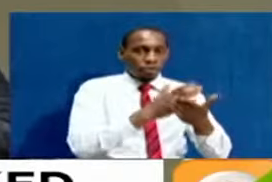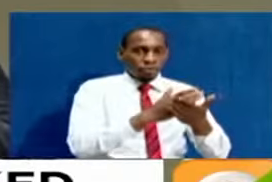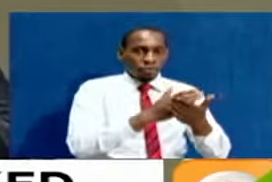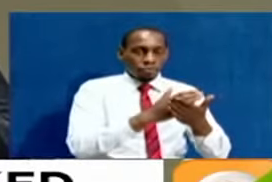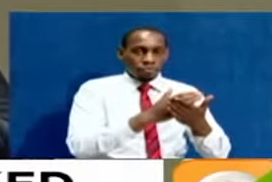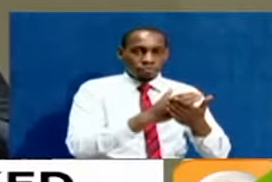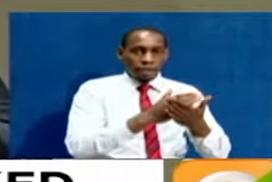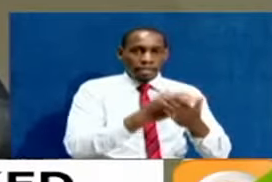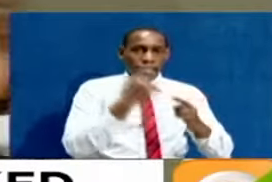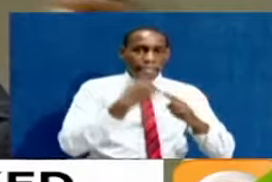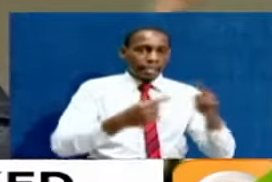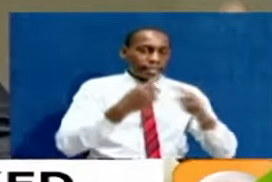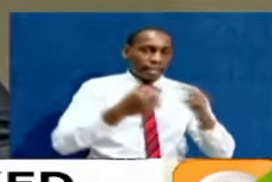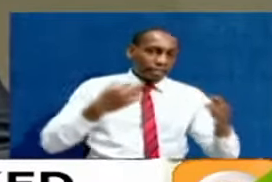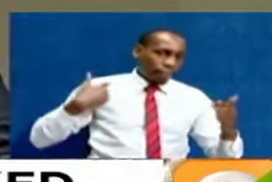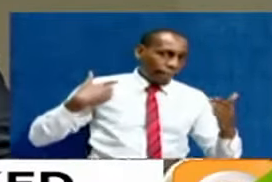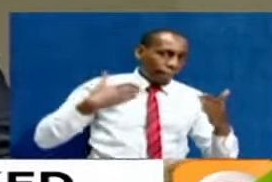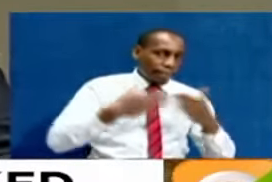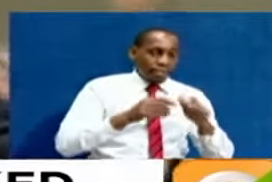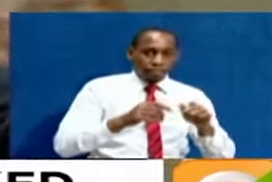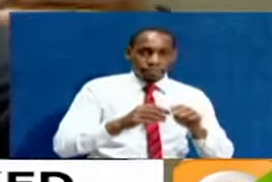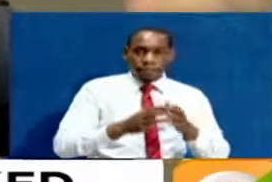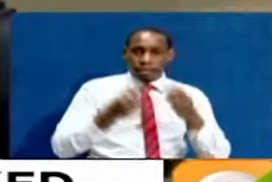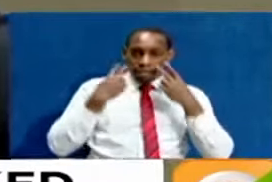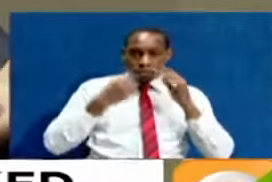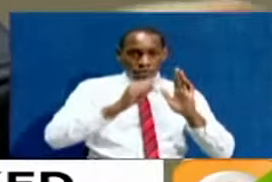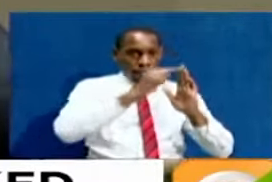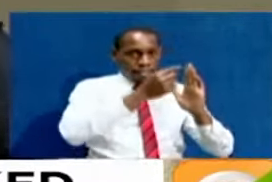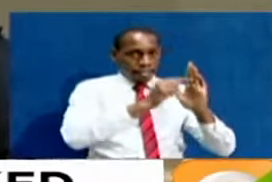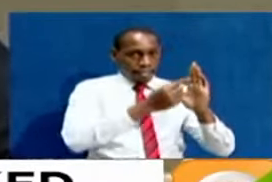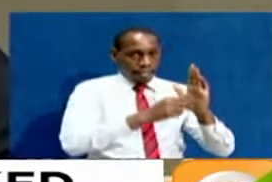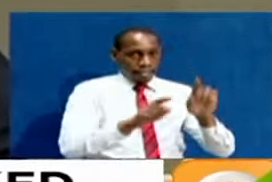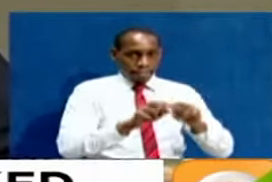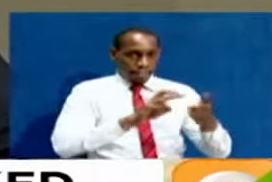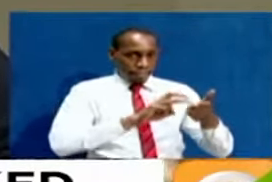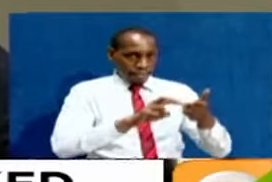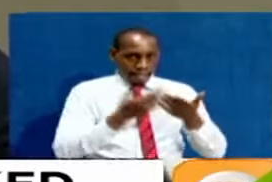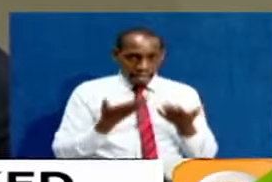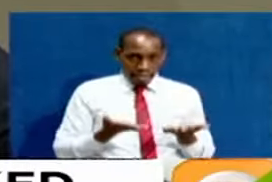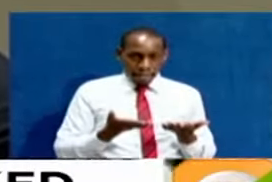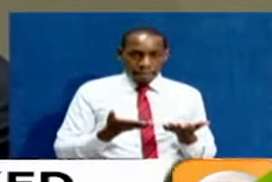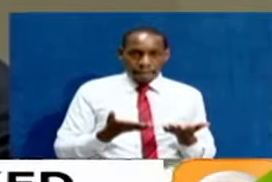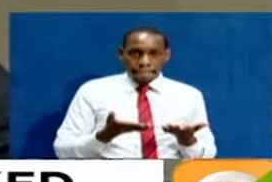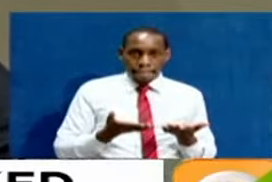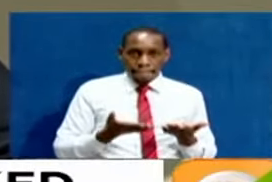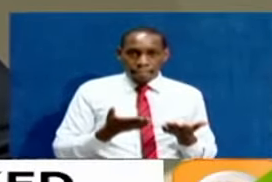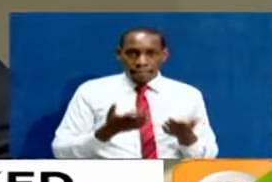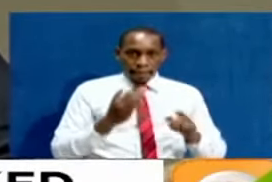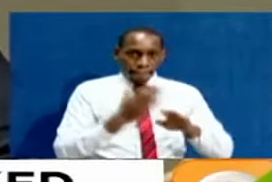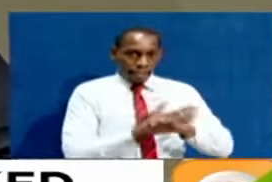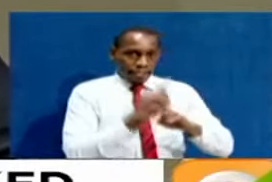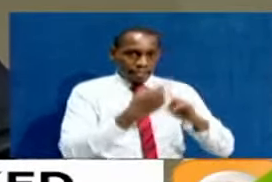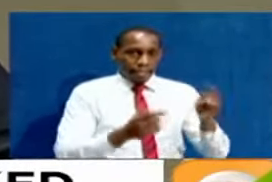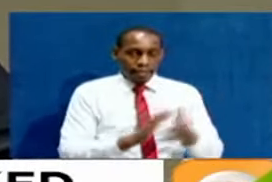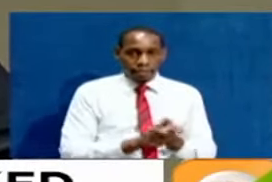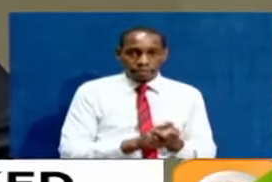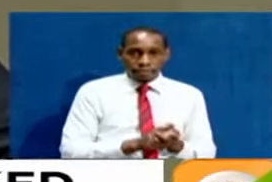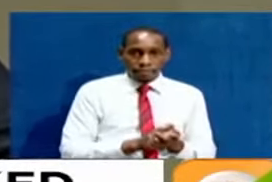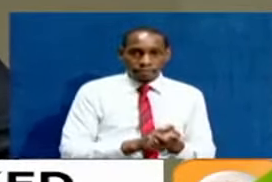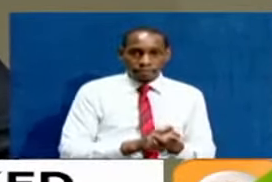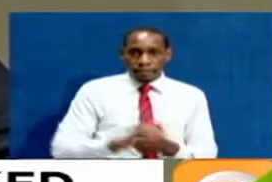our country. Yeah. I mean, you saw a list that we even read out here, I think sometime last year. Mm-hmm.